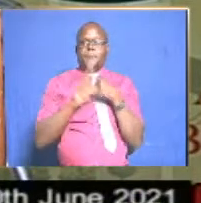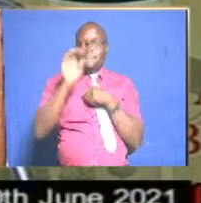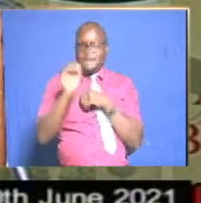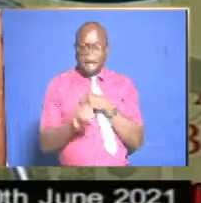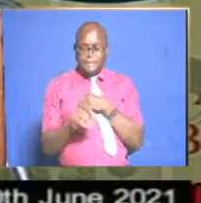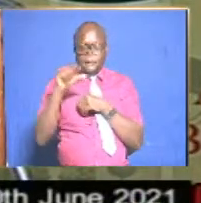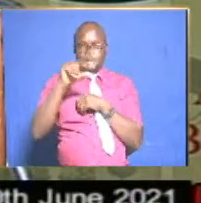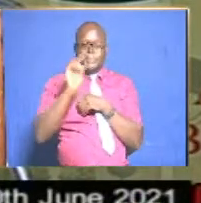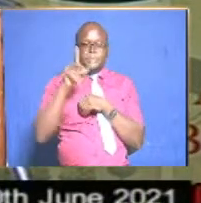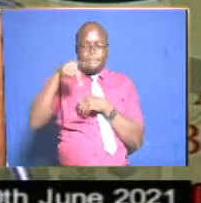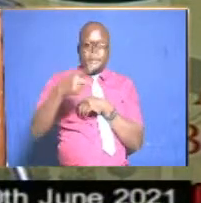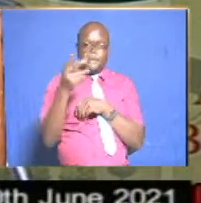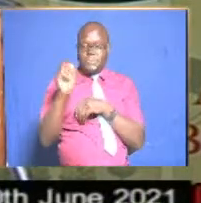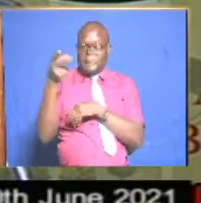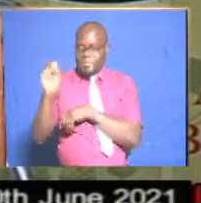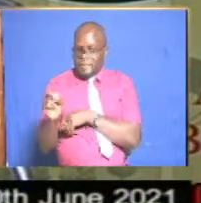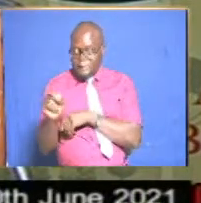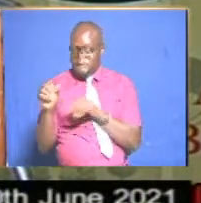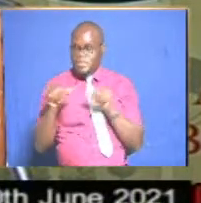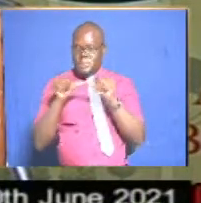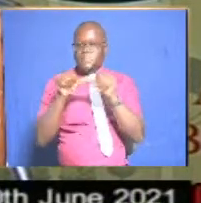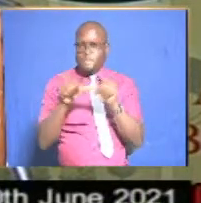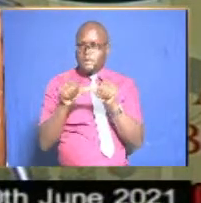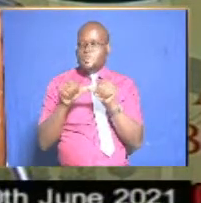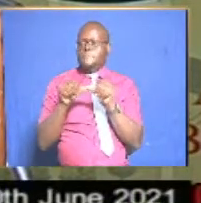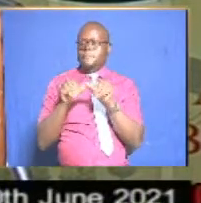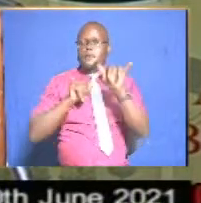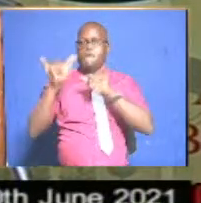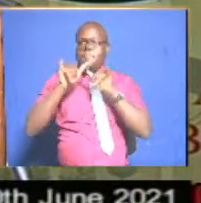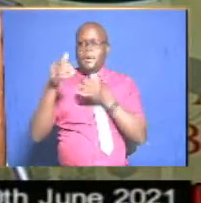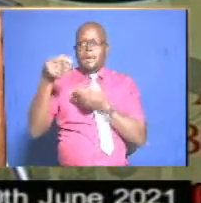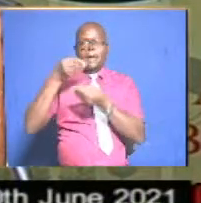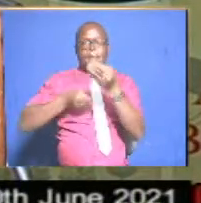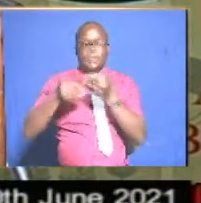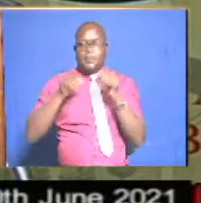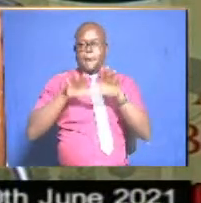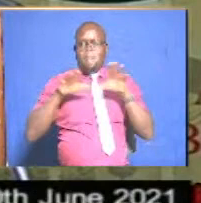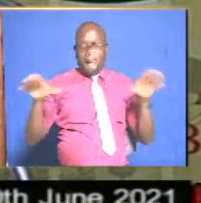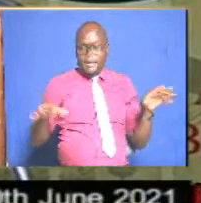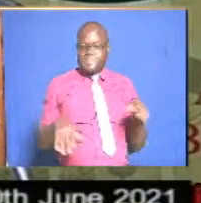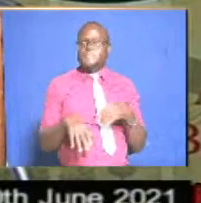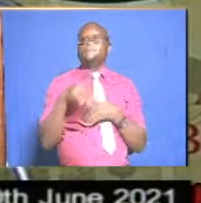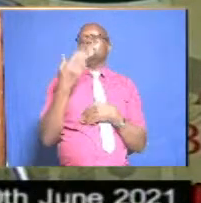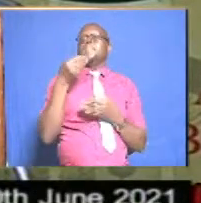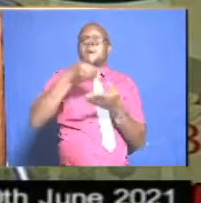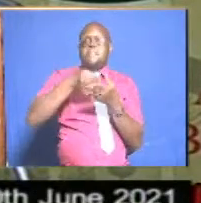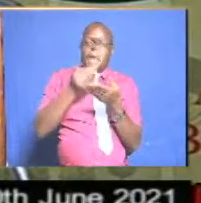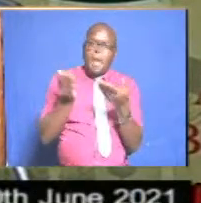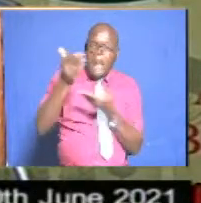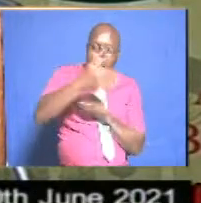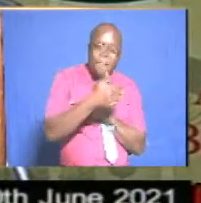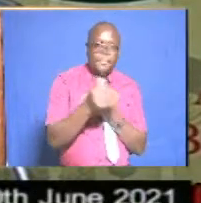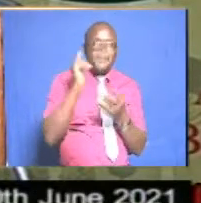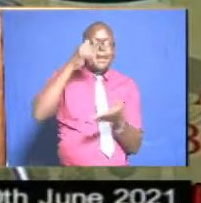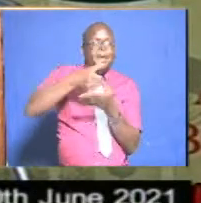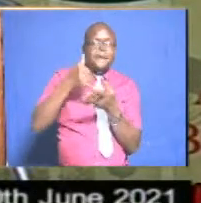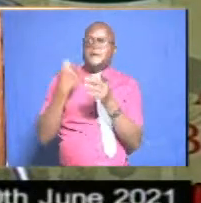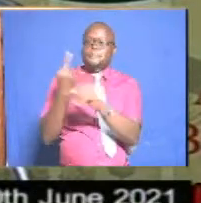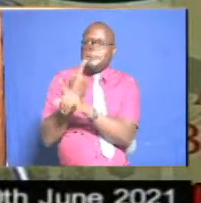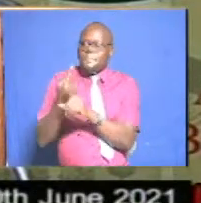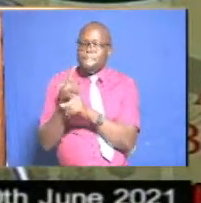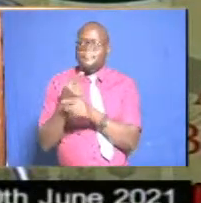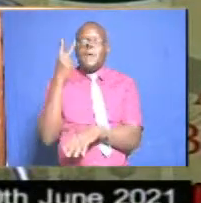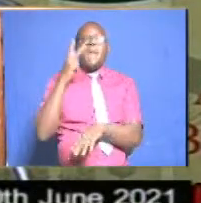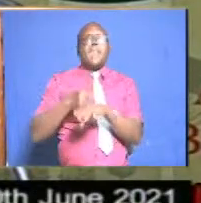2020, supporting the stability of the foreign exchange market. And fifth, revenue collection, including appropriation in aid,